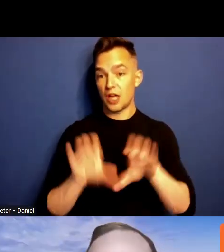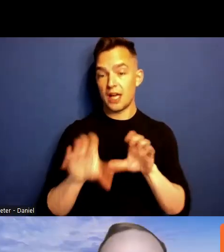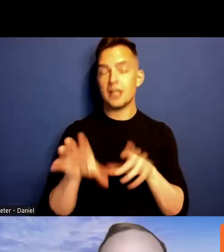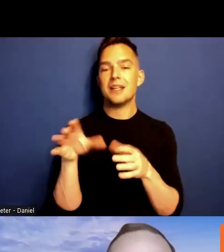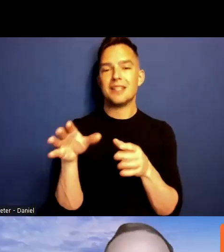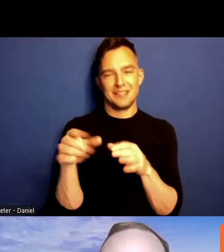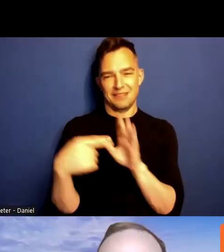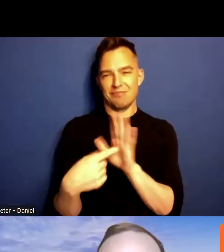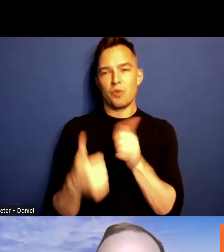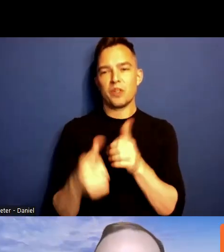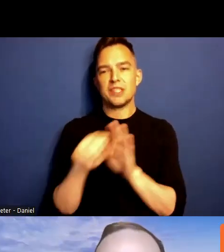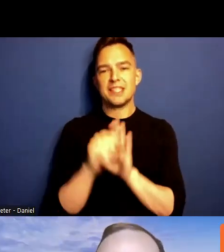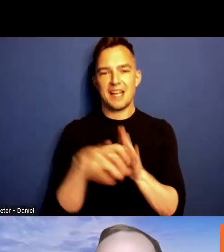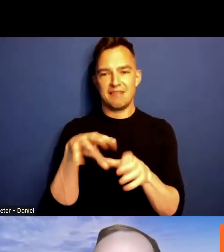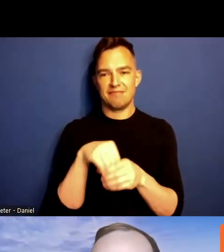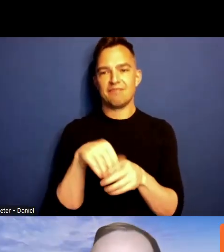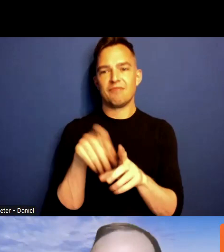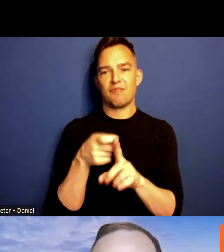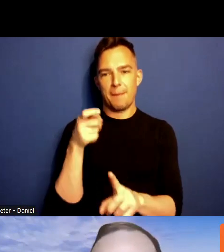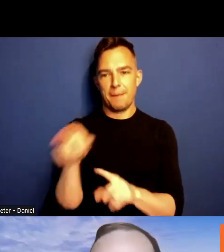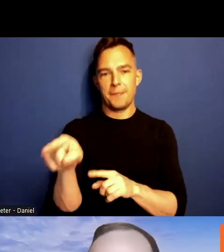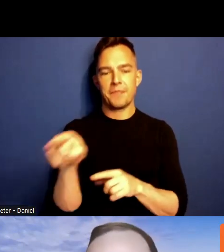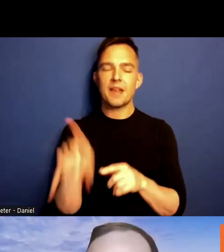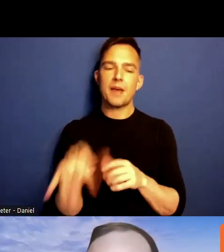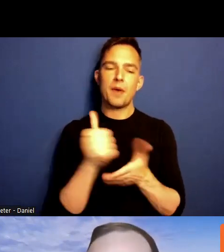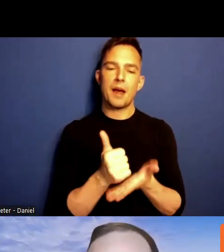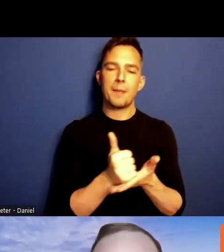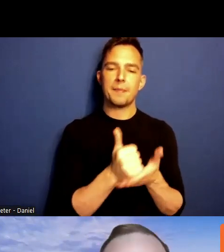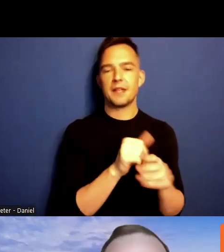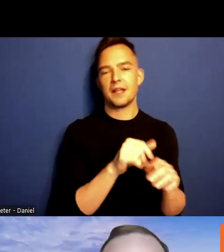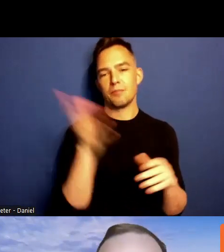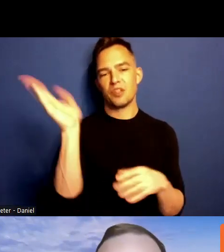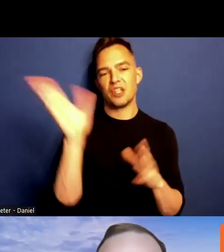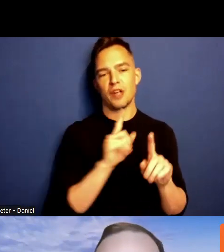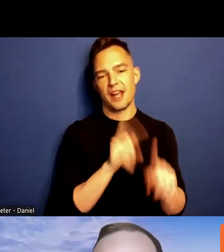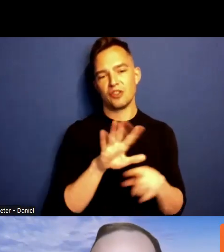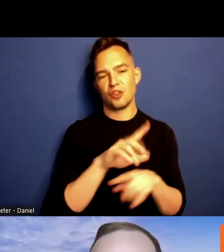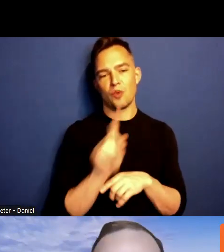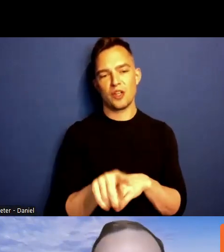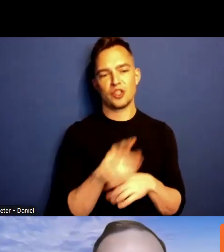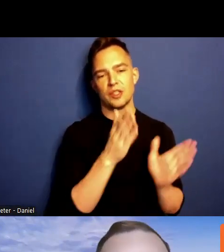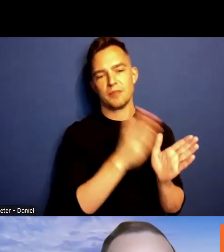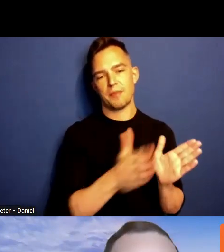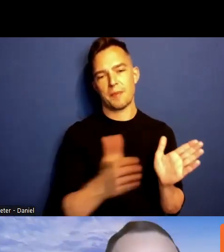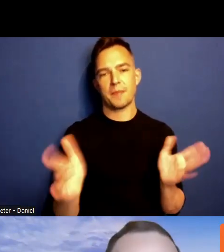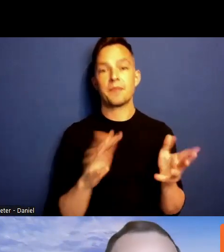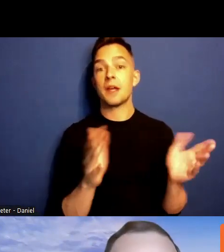in, because things can vary by state. That'll help our presenters best answer your question. So with that, I will hand it off to